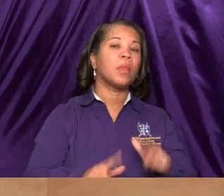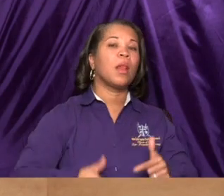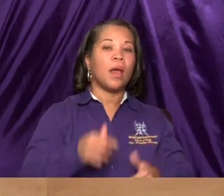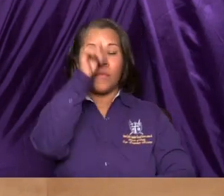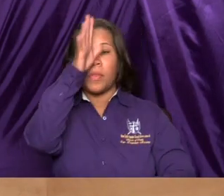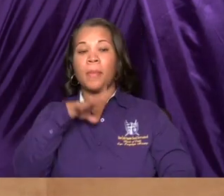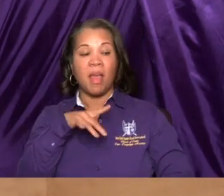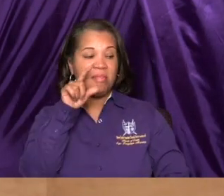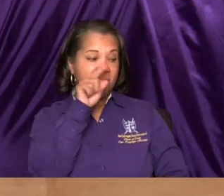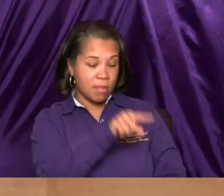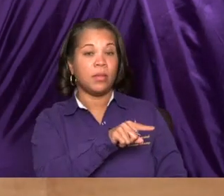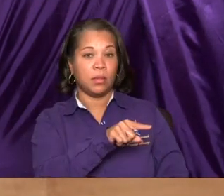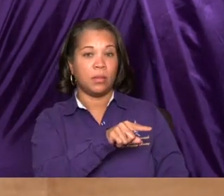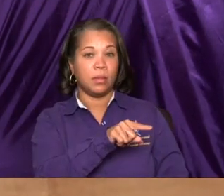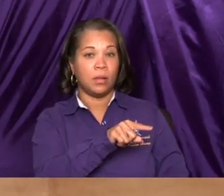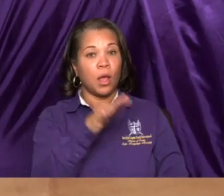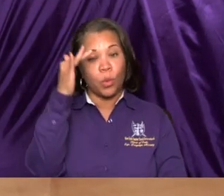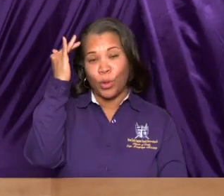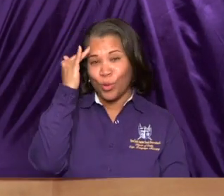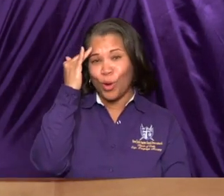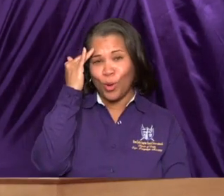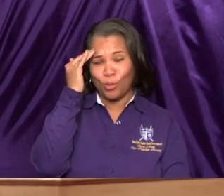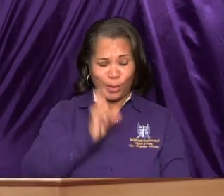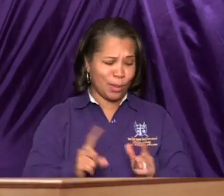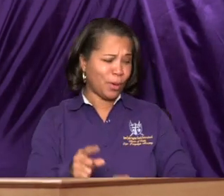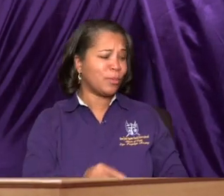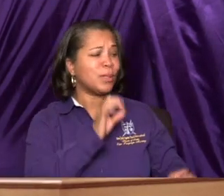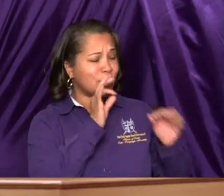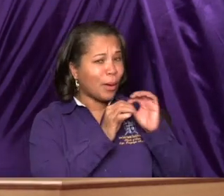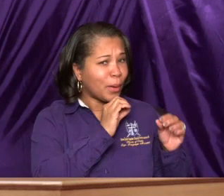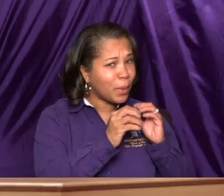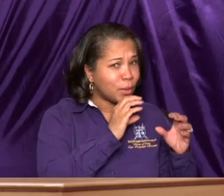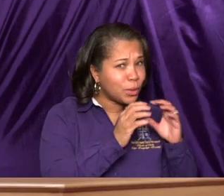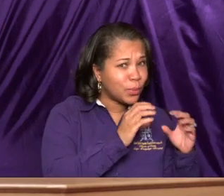This is when you know that somebody who is talking about you truly loves you.